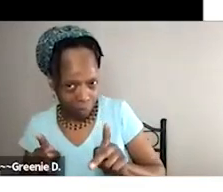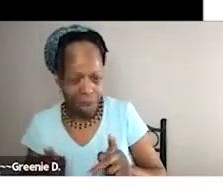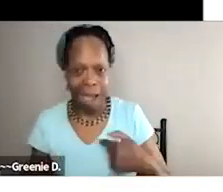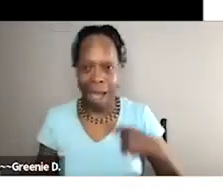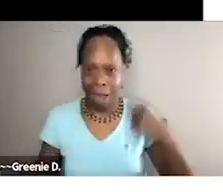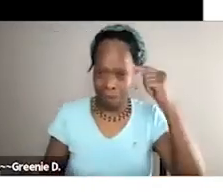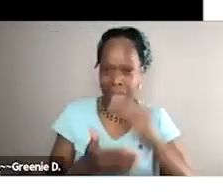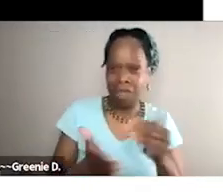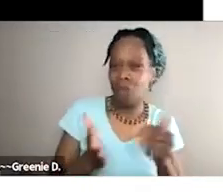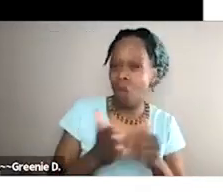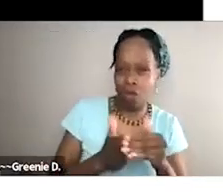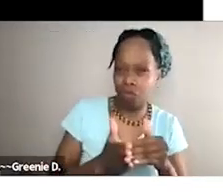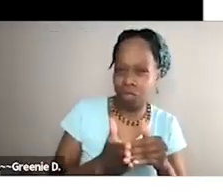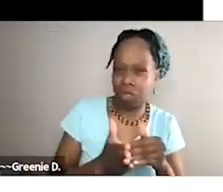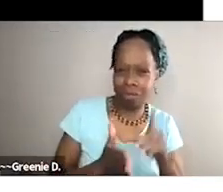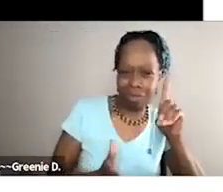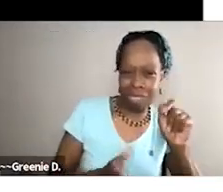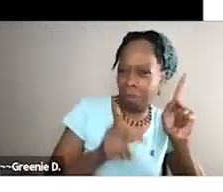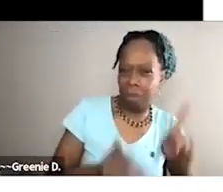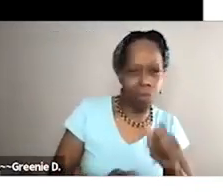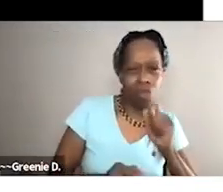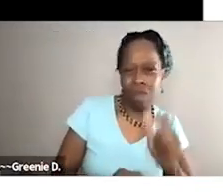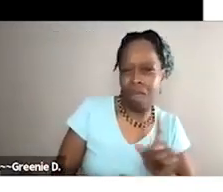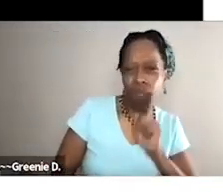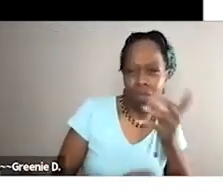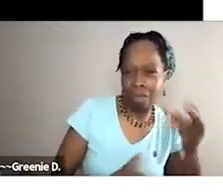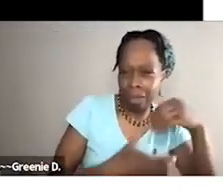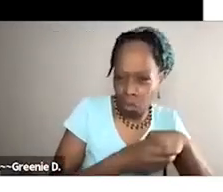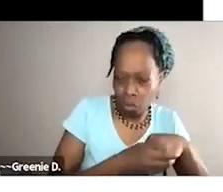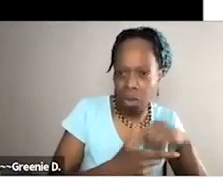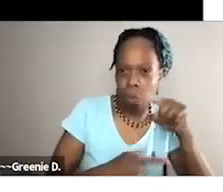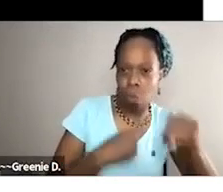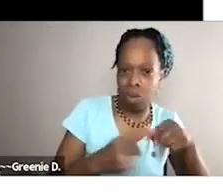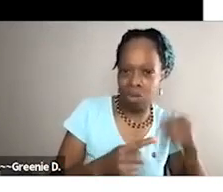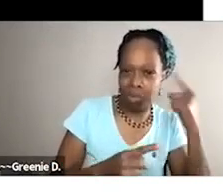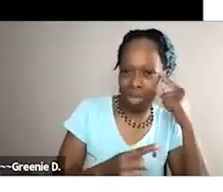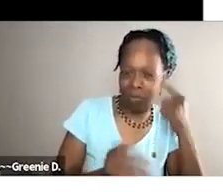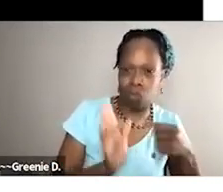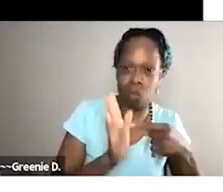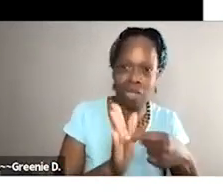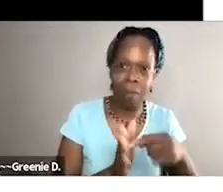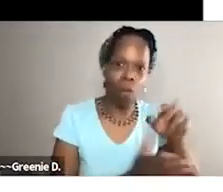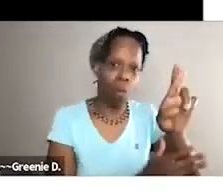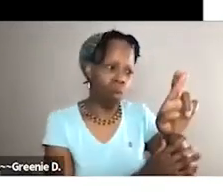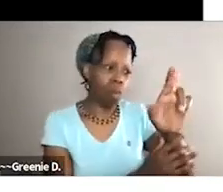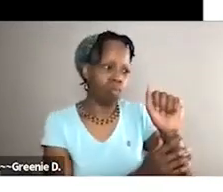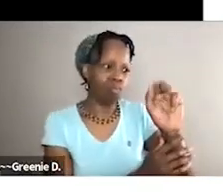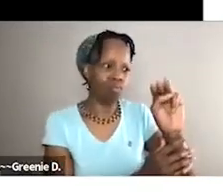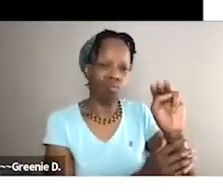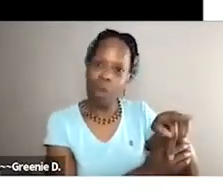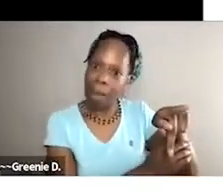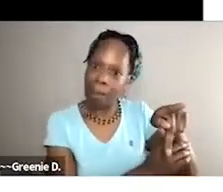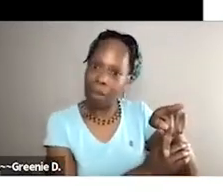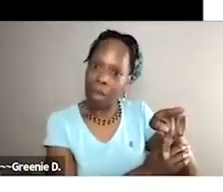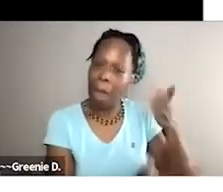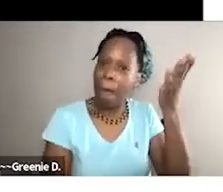a ramp was added. But where was that ramp added? Was it added at the back of a building? Was it actually a different entrance